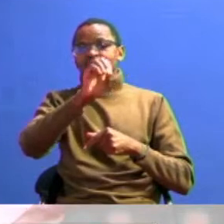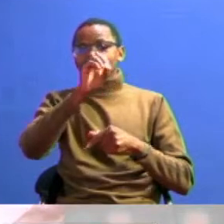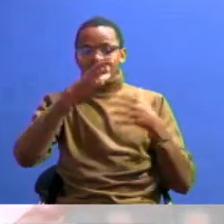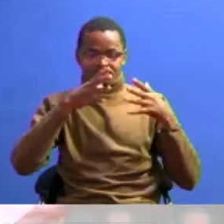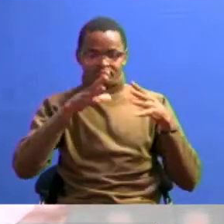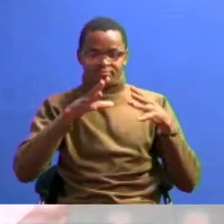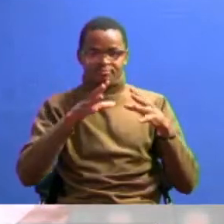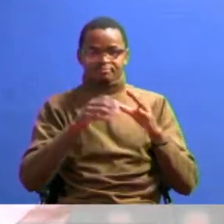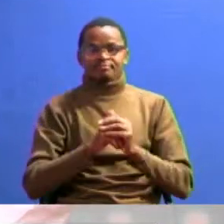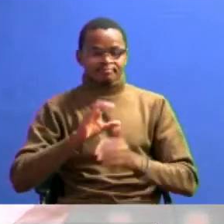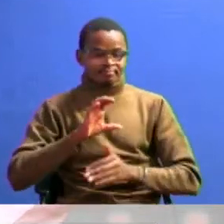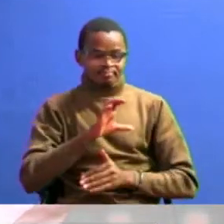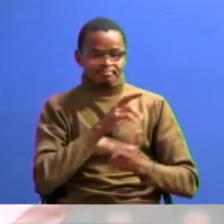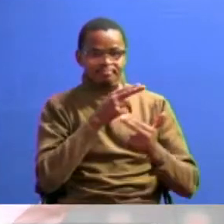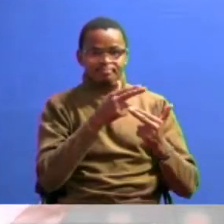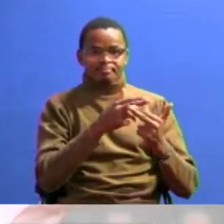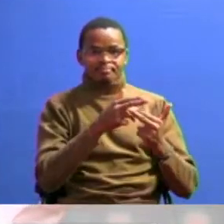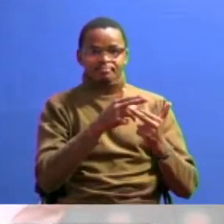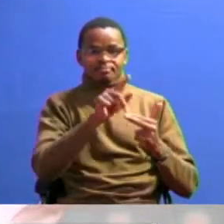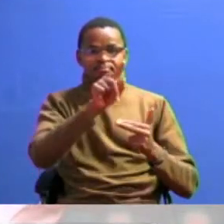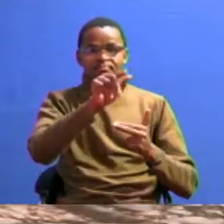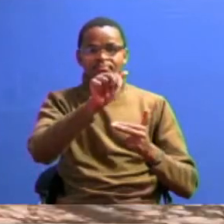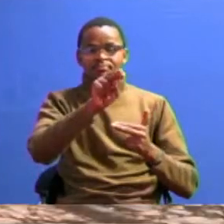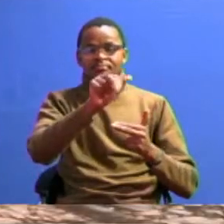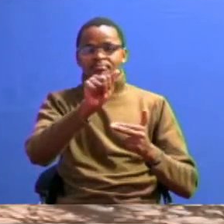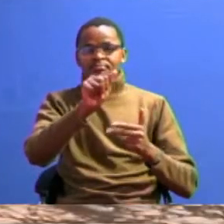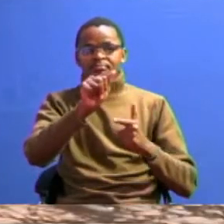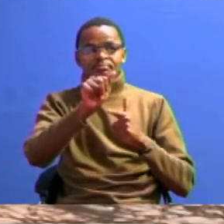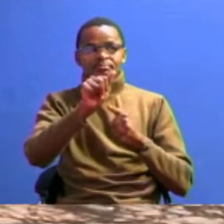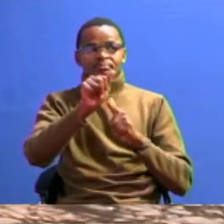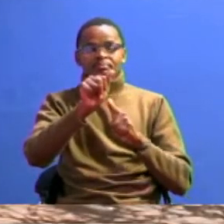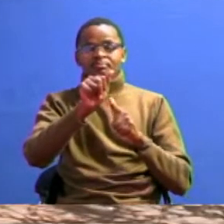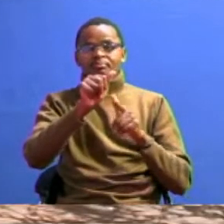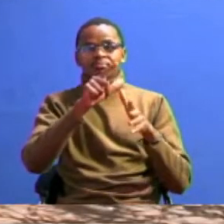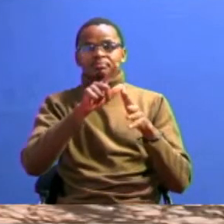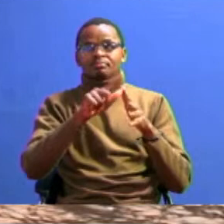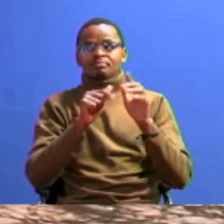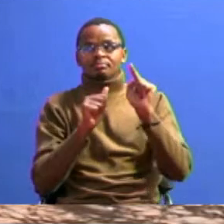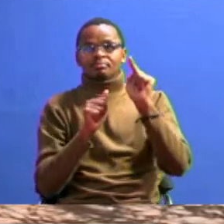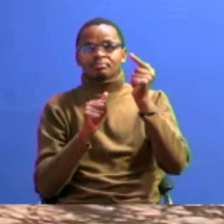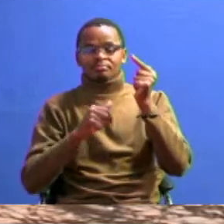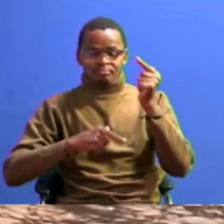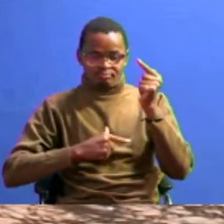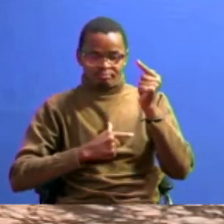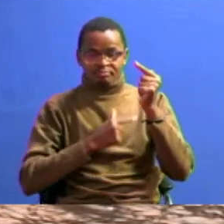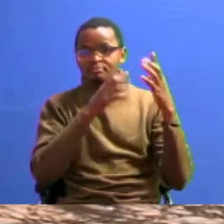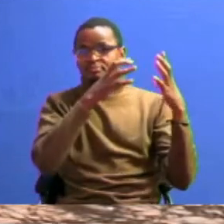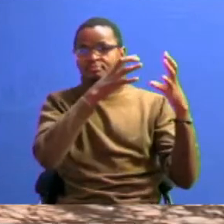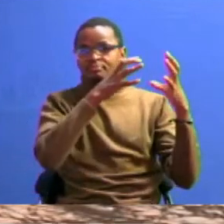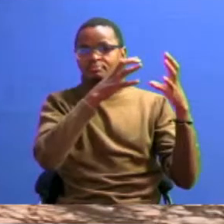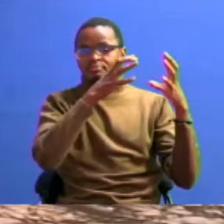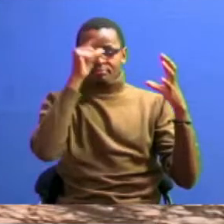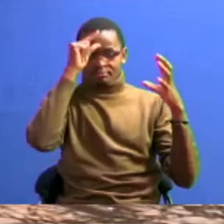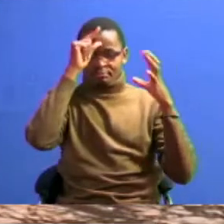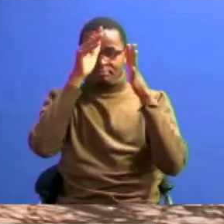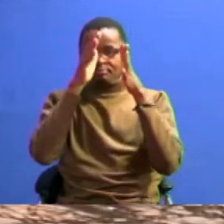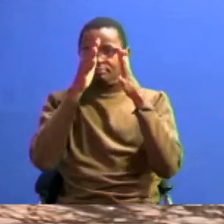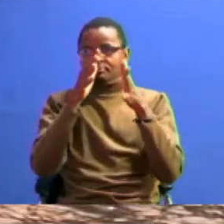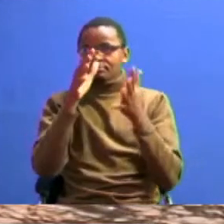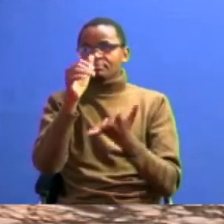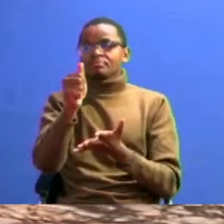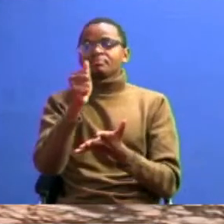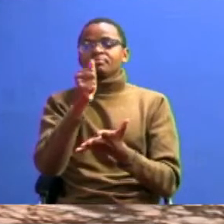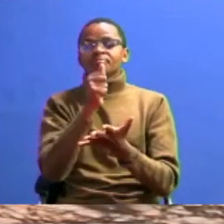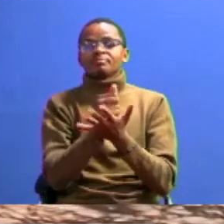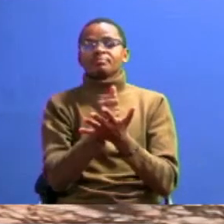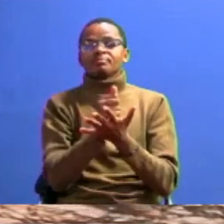The committee, led by the Tana River Senator Dan The Senate probe committee on visited the Kilifi Governor Gideon Mungaro's office